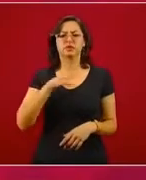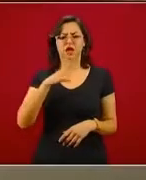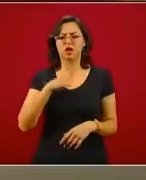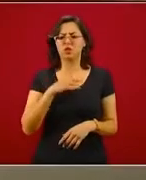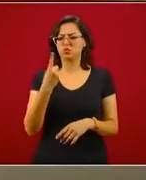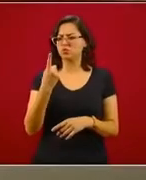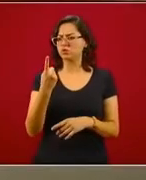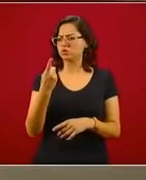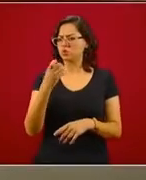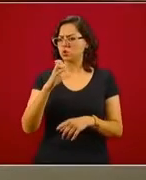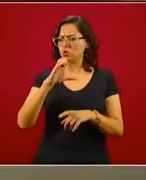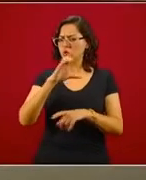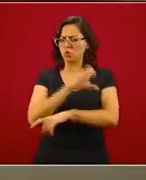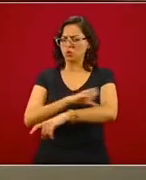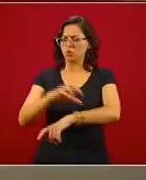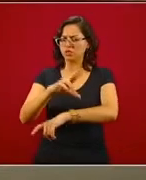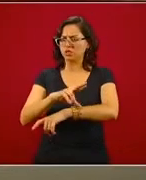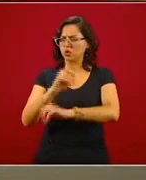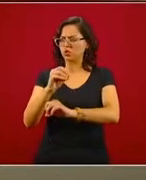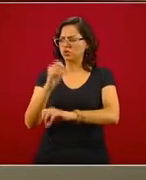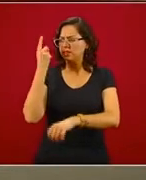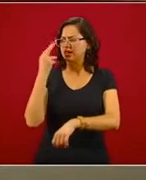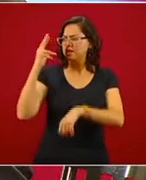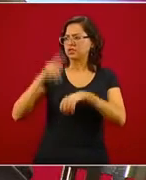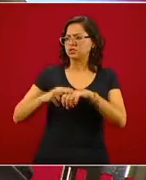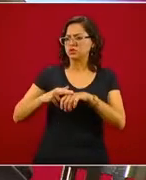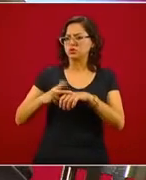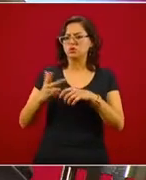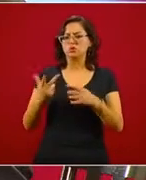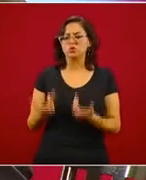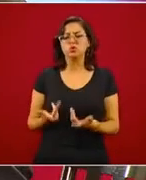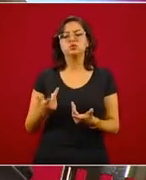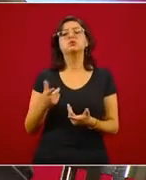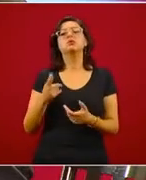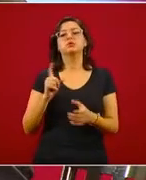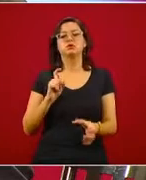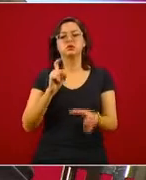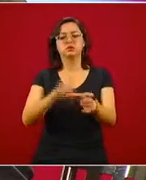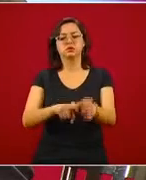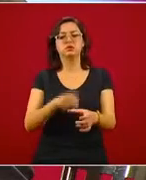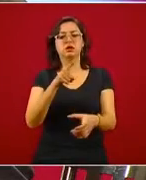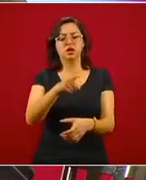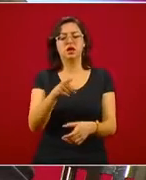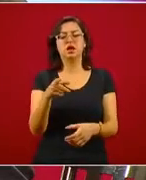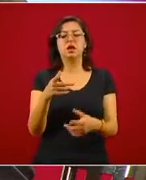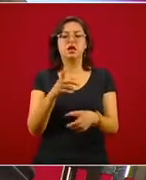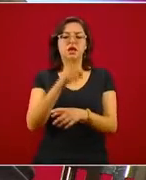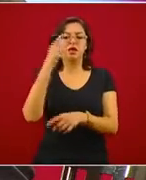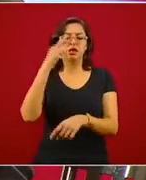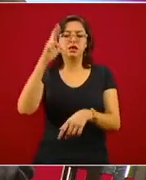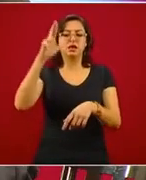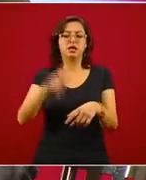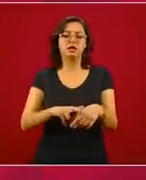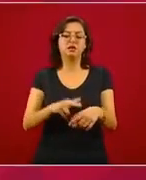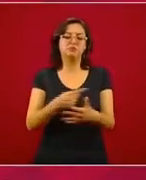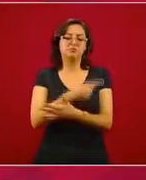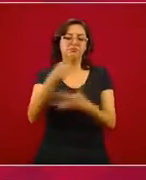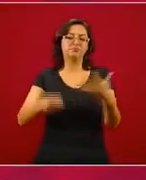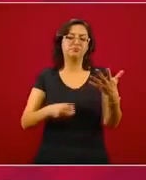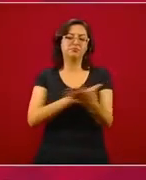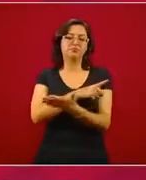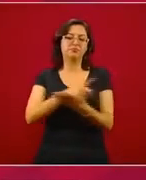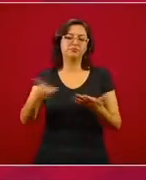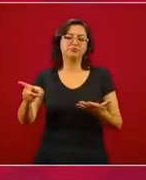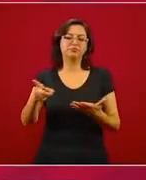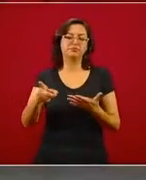person who's going to help us with this. I think we have coordination, don't we? Oh, and today this is